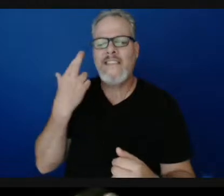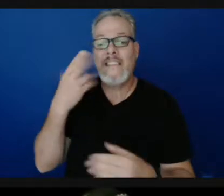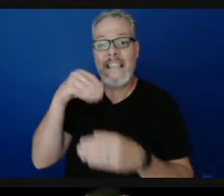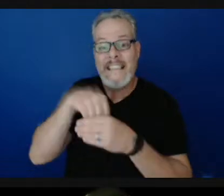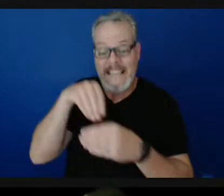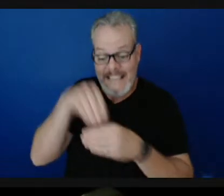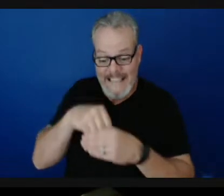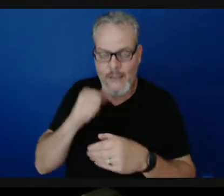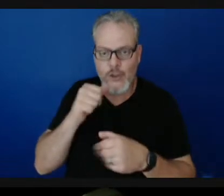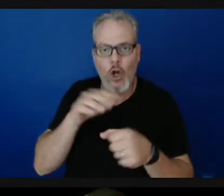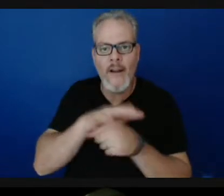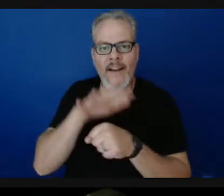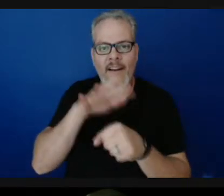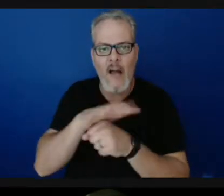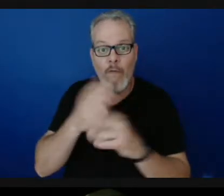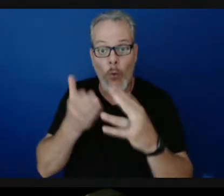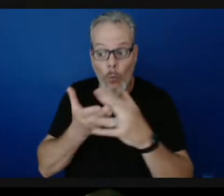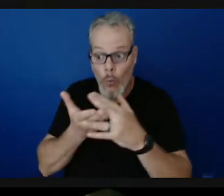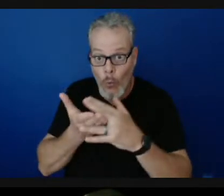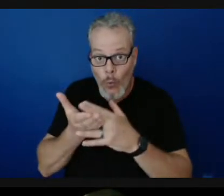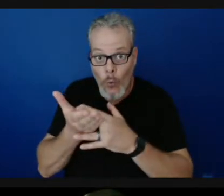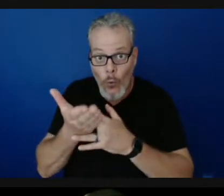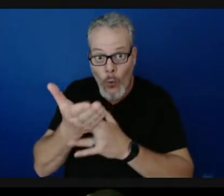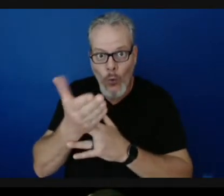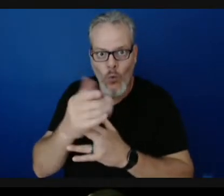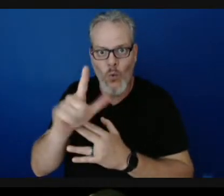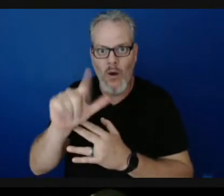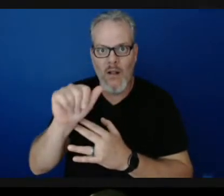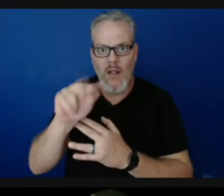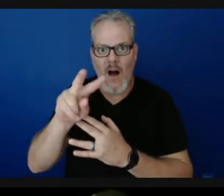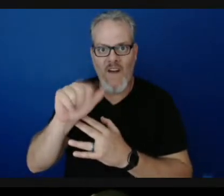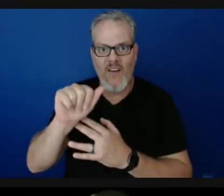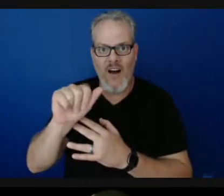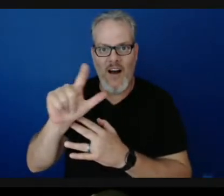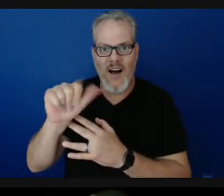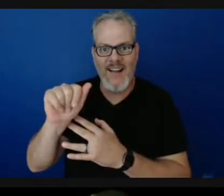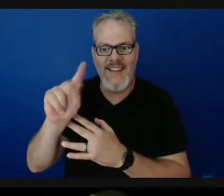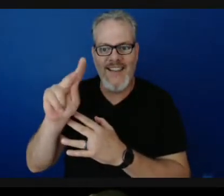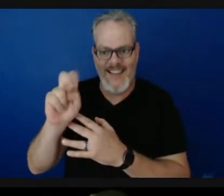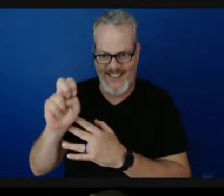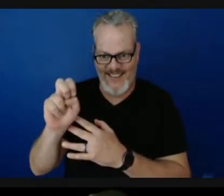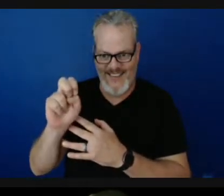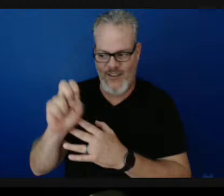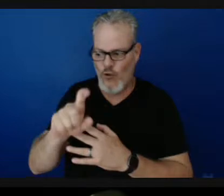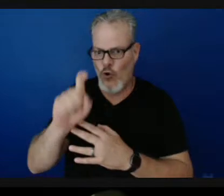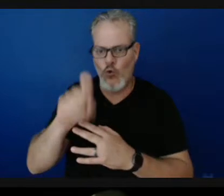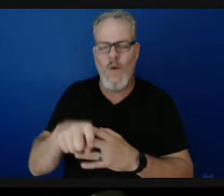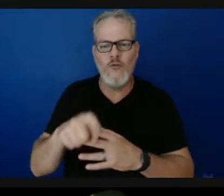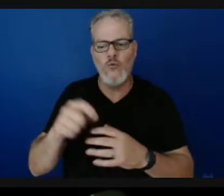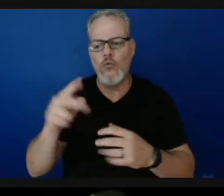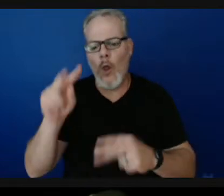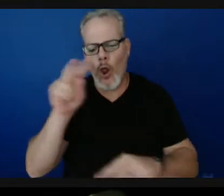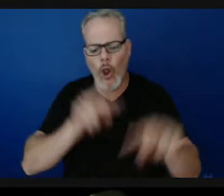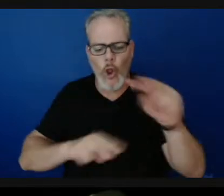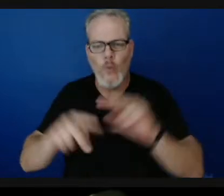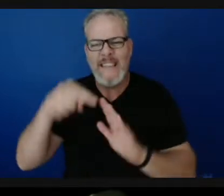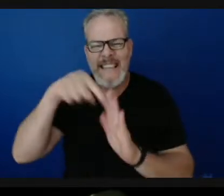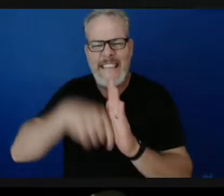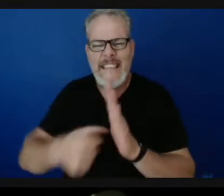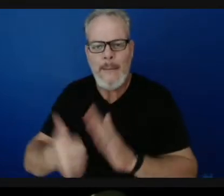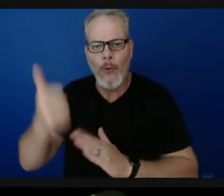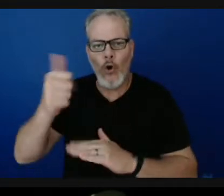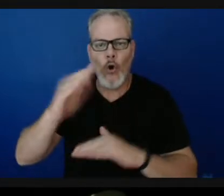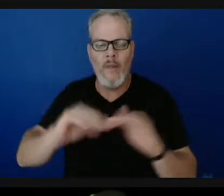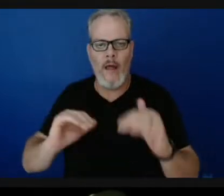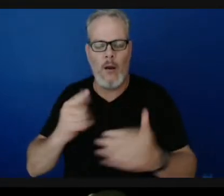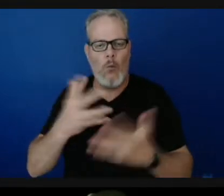the middle of this lava lake and some of the old lava as much. You have to cut through it down, deeper down than the actual lava lake we have here.